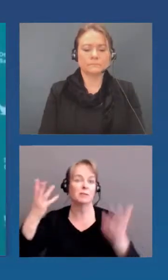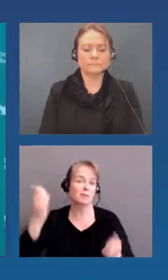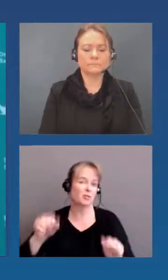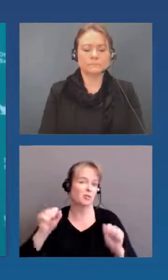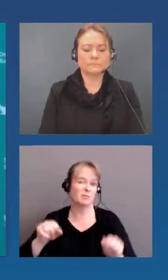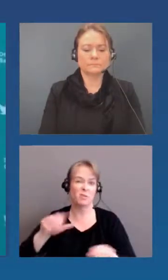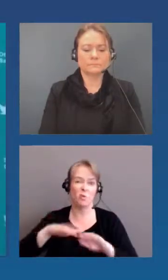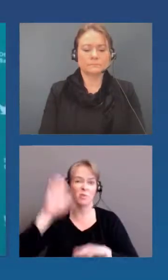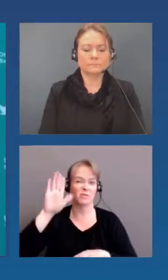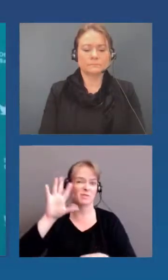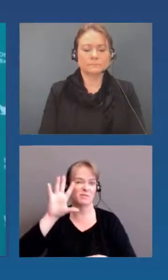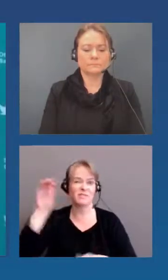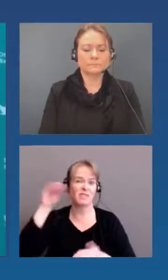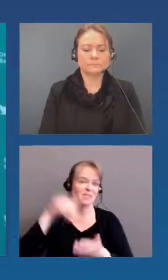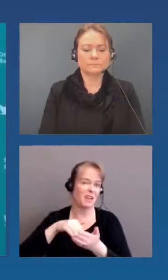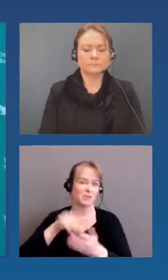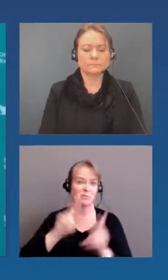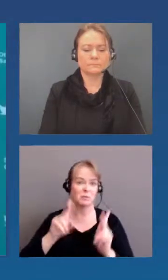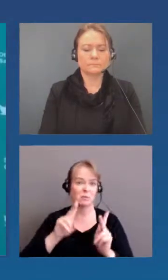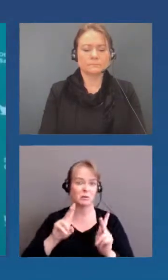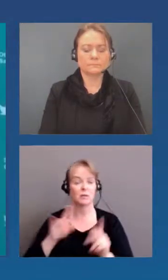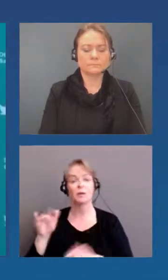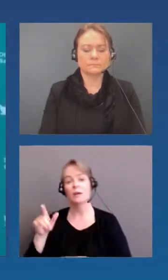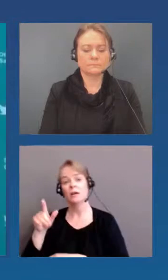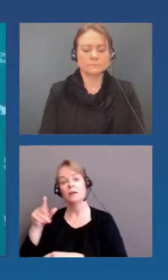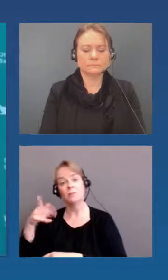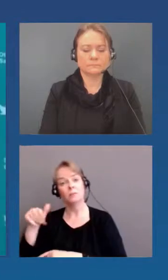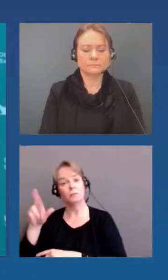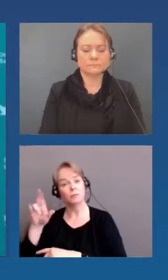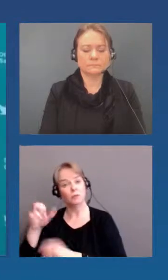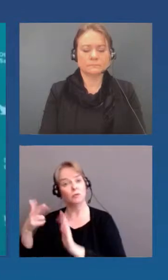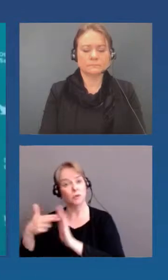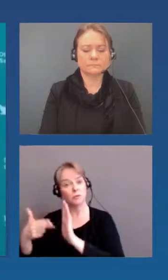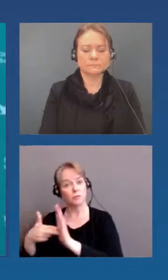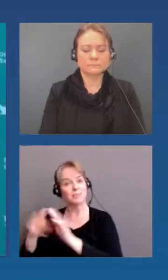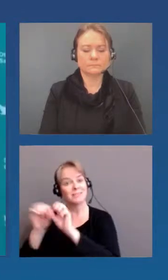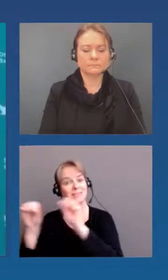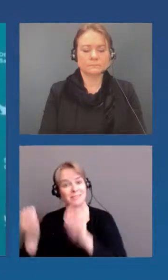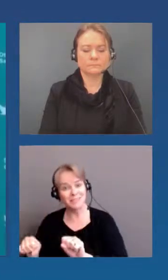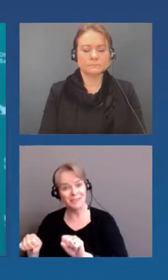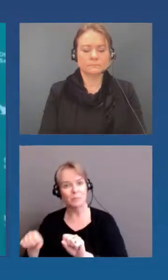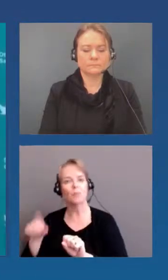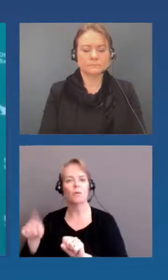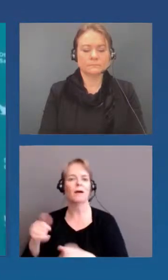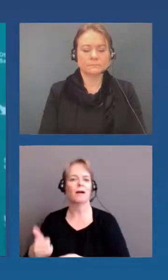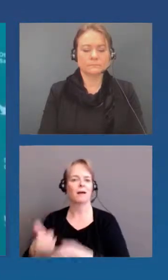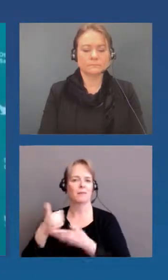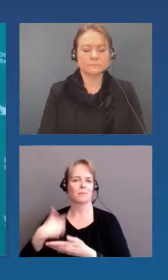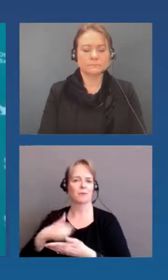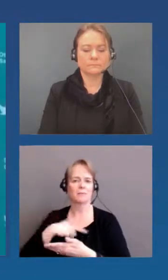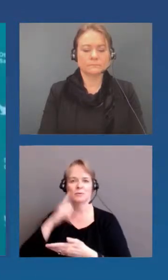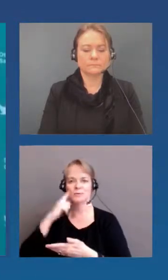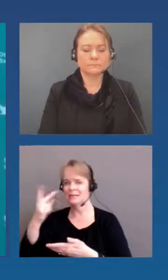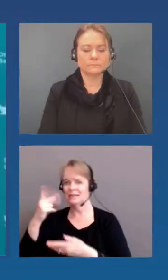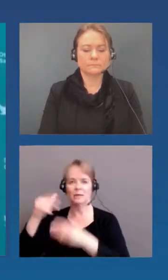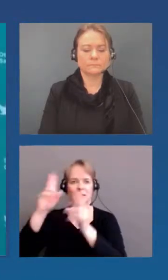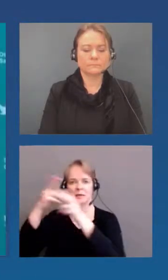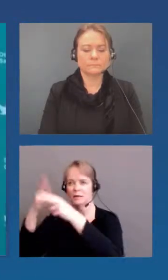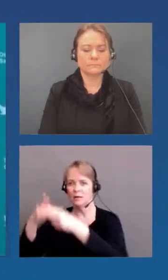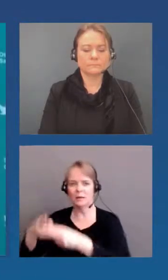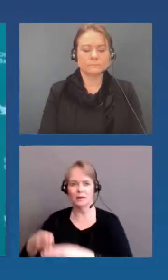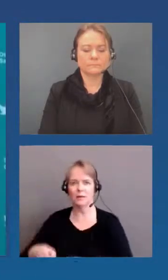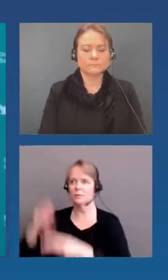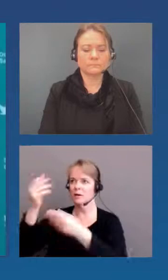the pre-registration system allows us to generate that list to be able to better understand and appreciate the size of